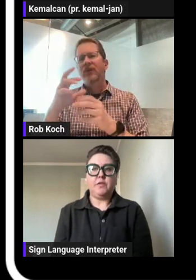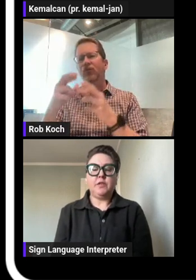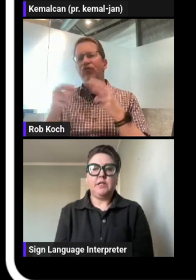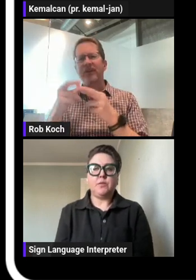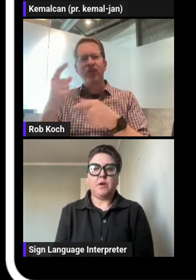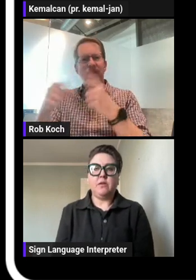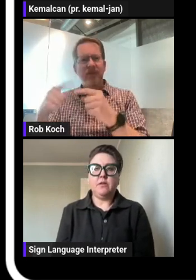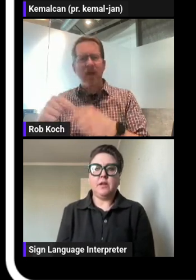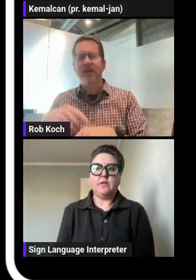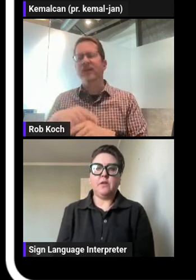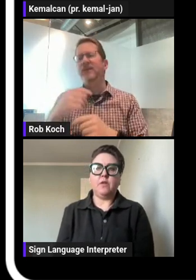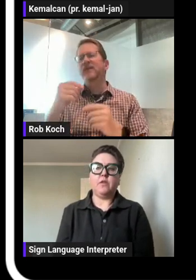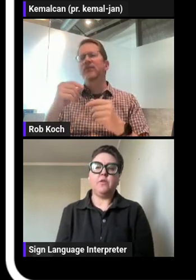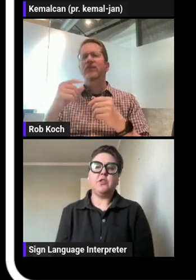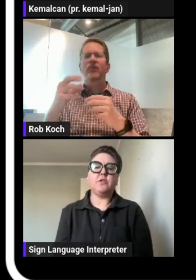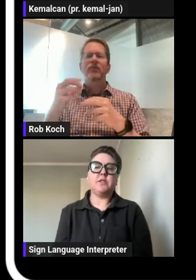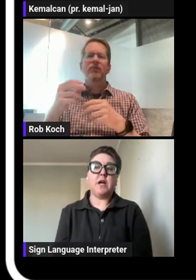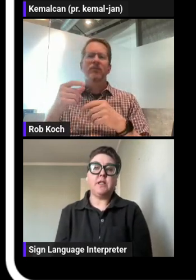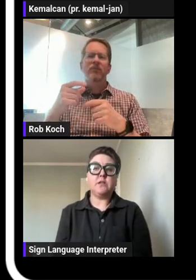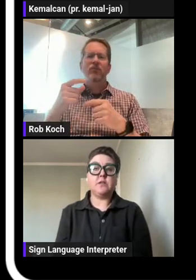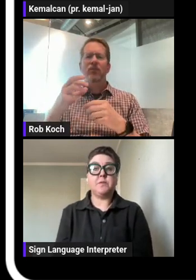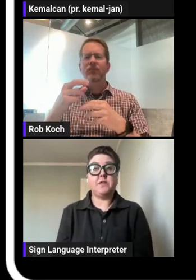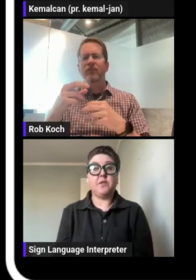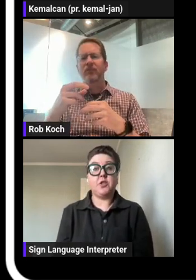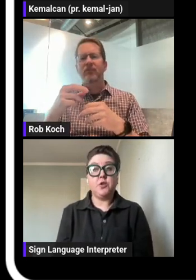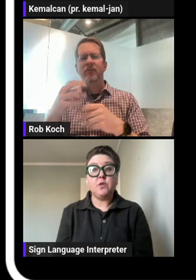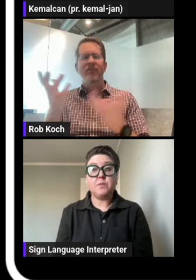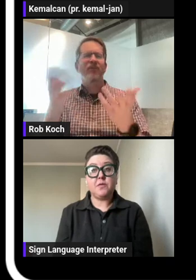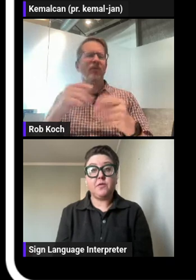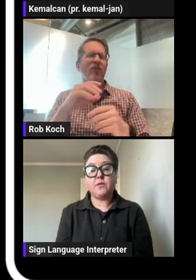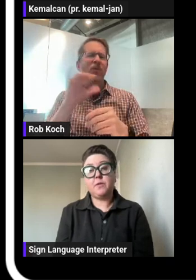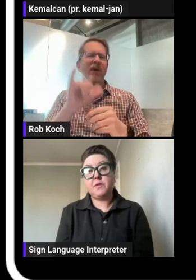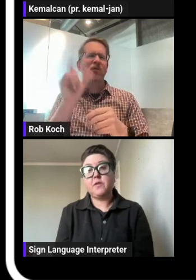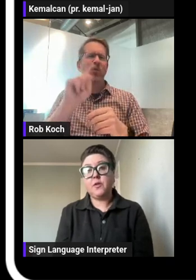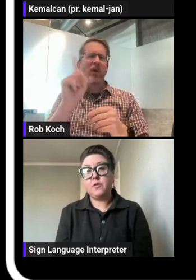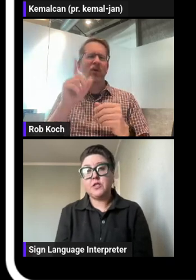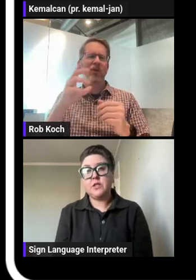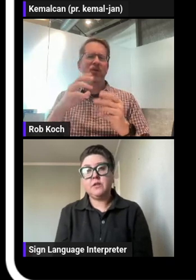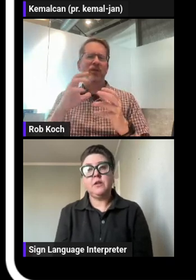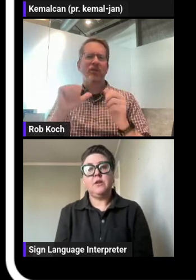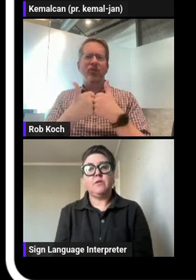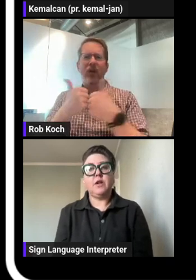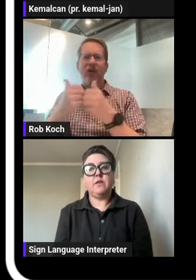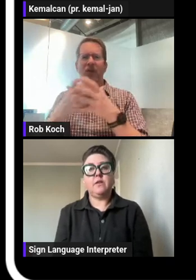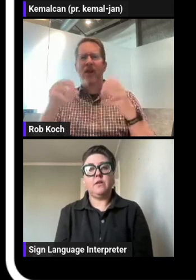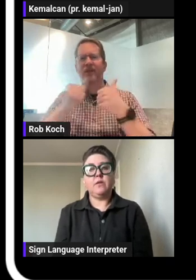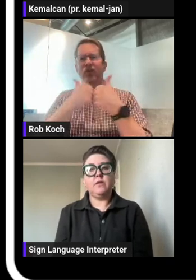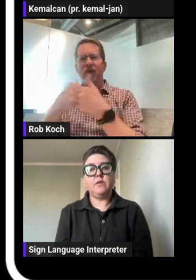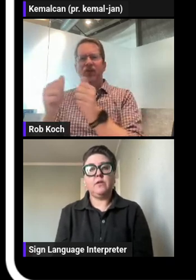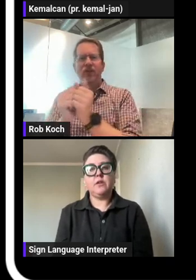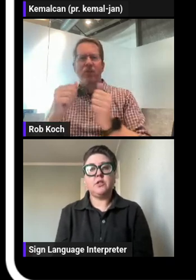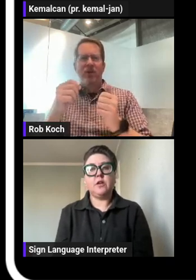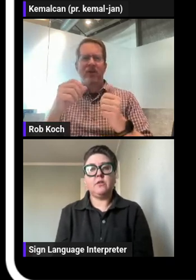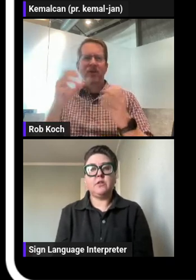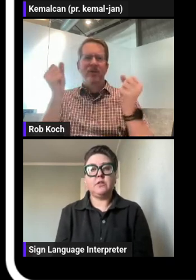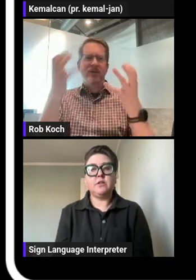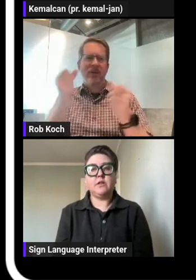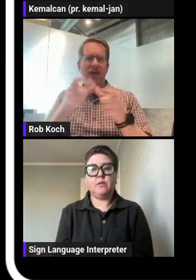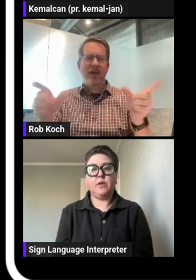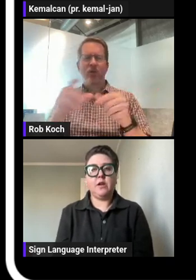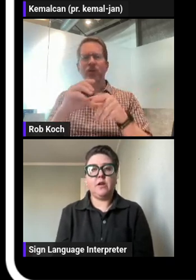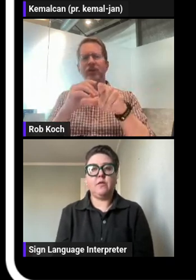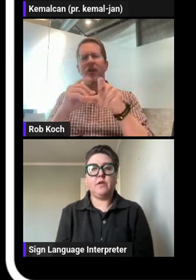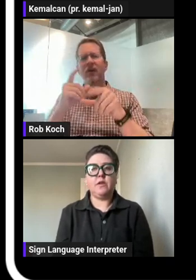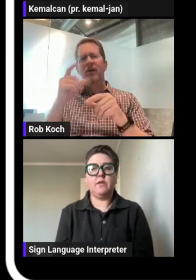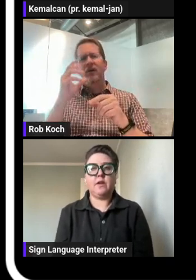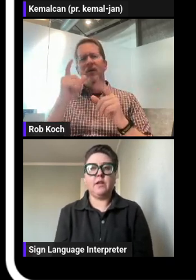people learn differently as well. And so there's regional signs that are specific to a specific region, right? So there's a lot of challenges